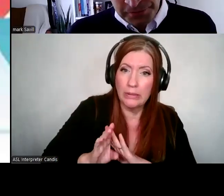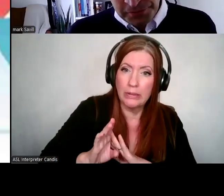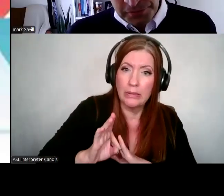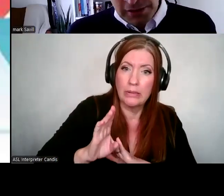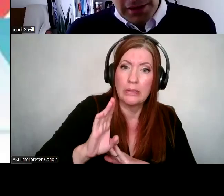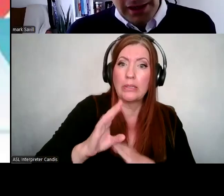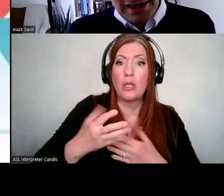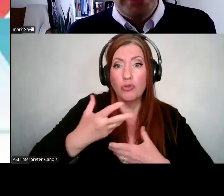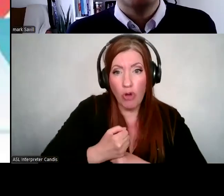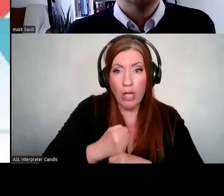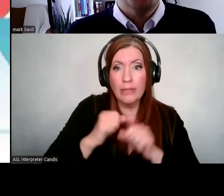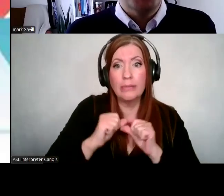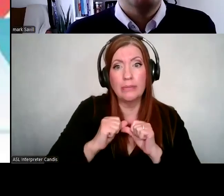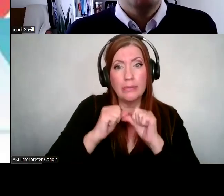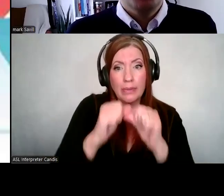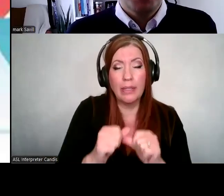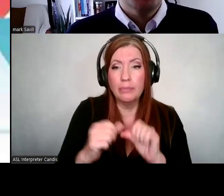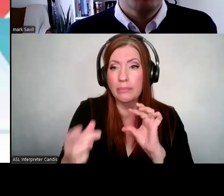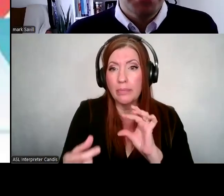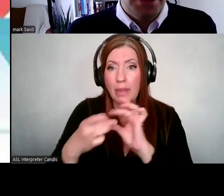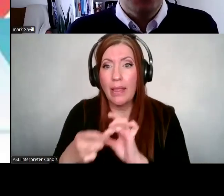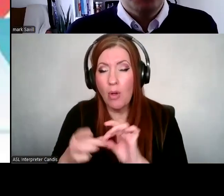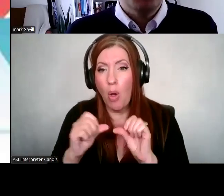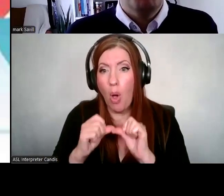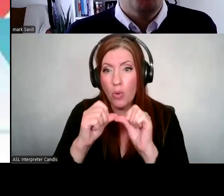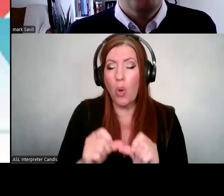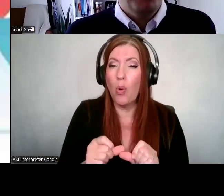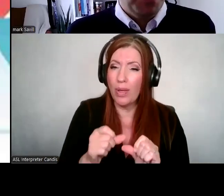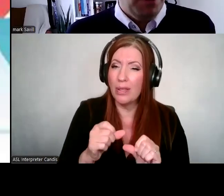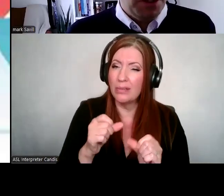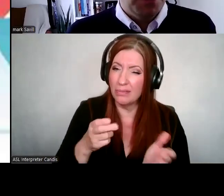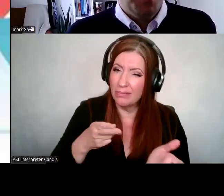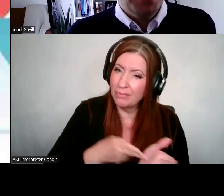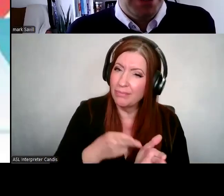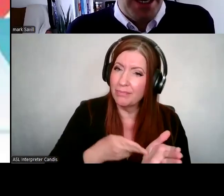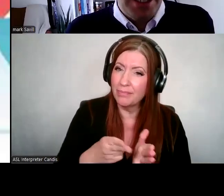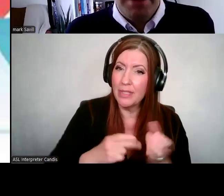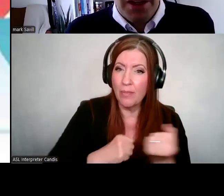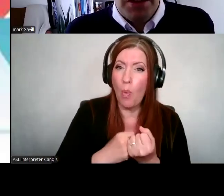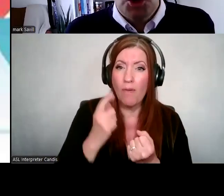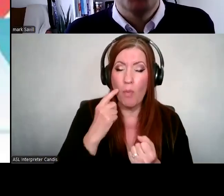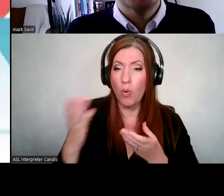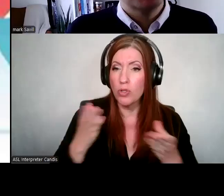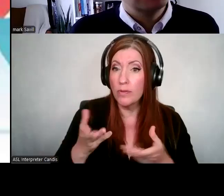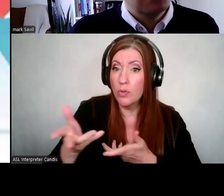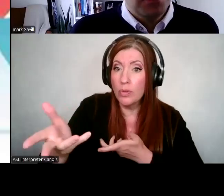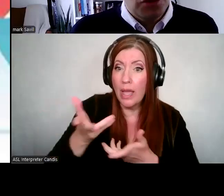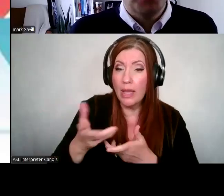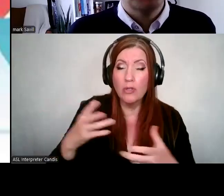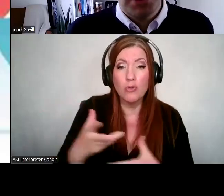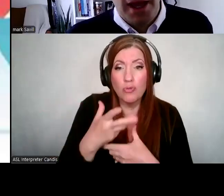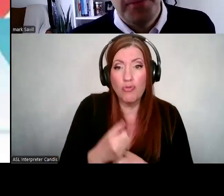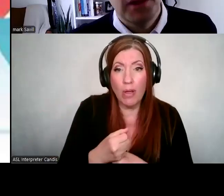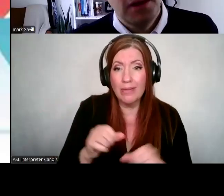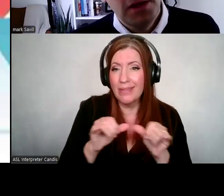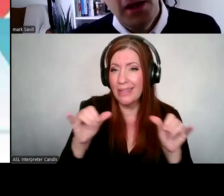of link between sort of ongoing integrity and sort of support for service users to actually engage and trust the system and